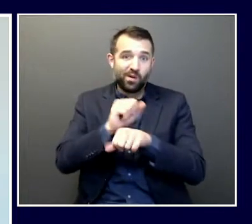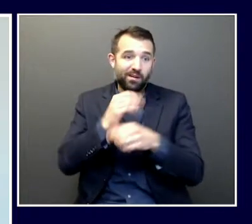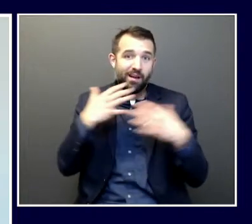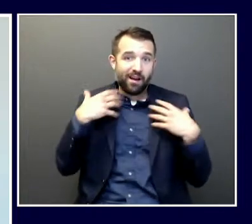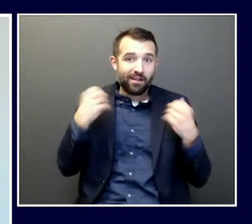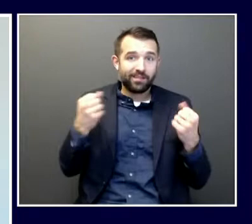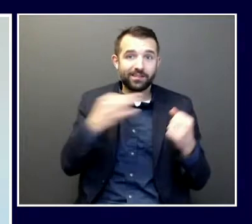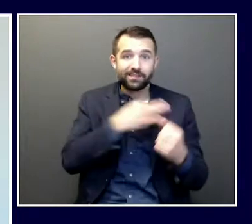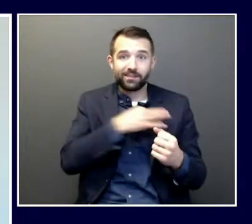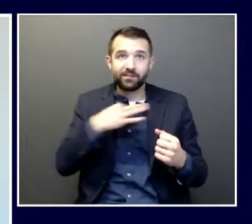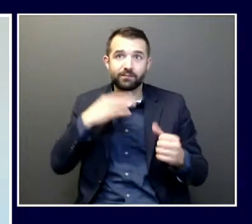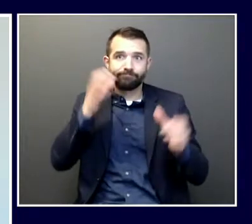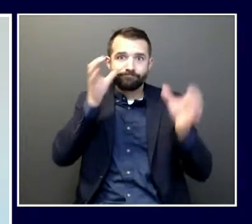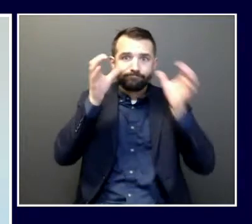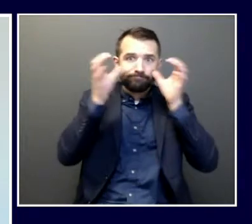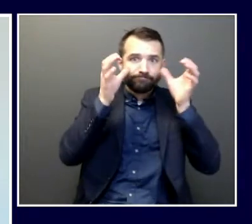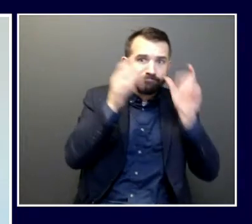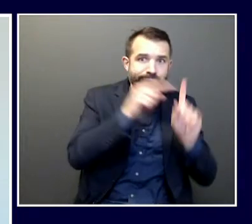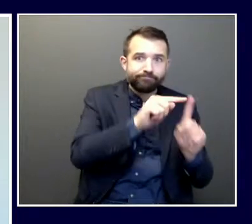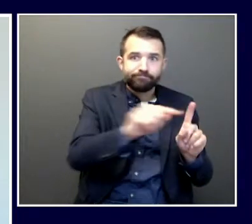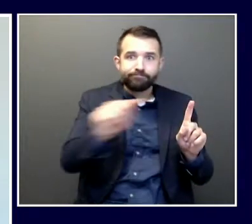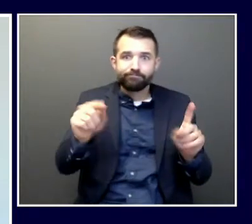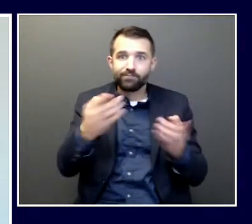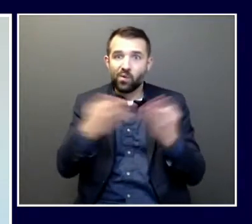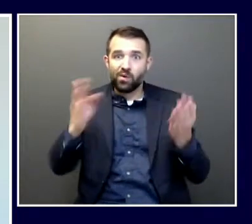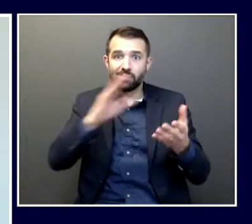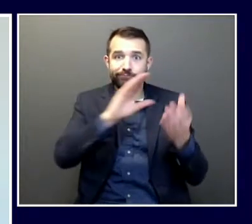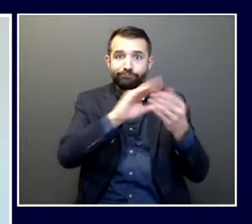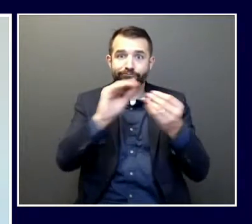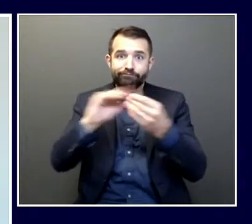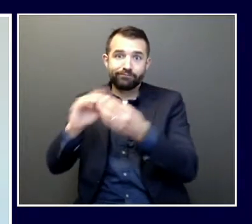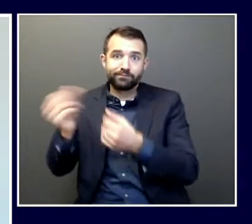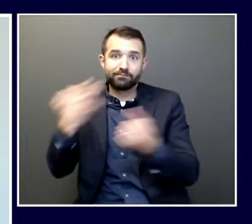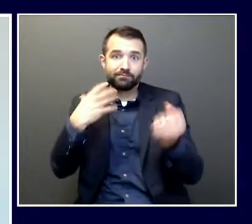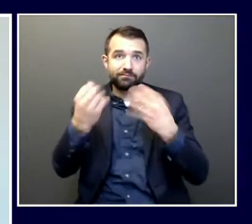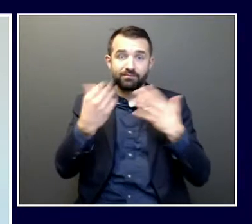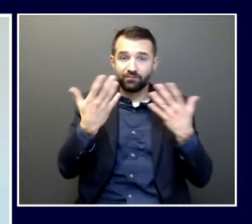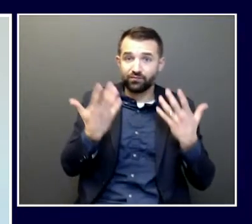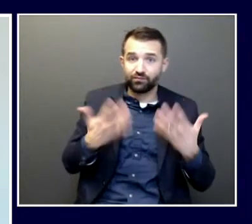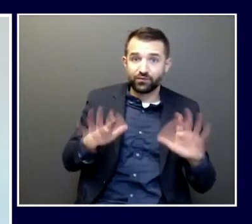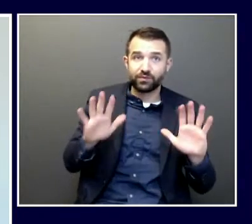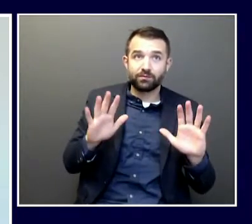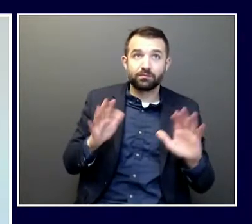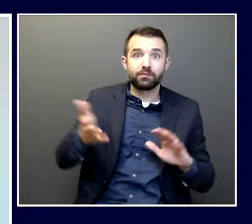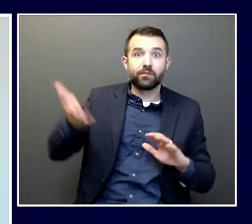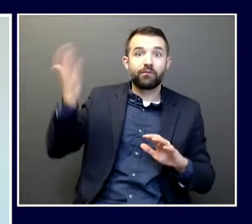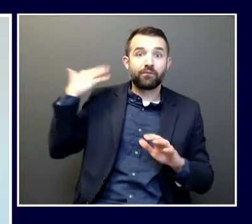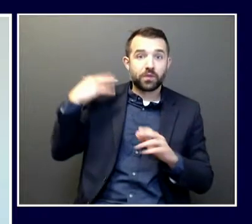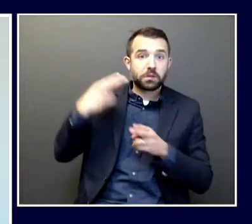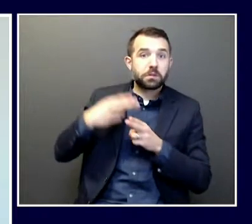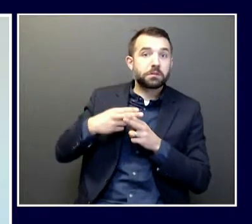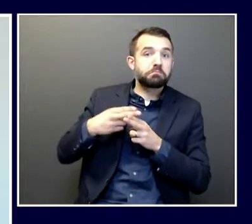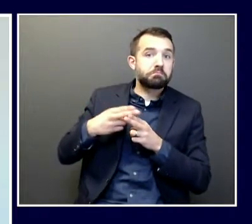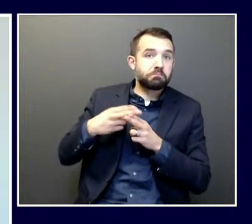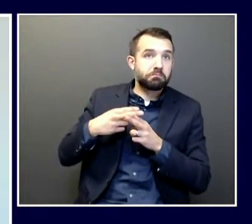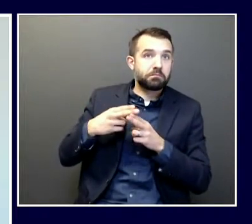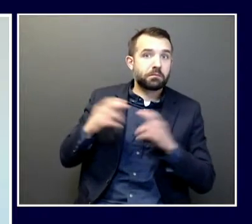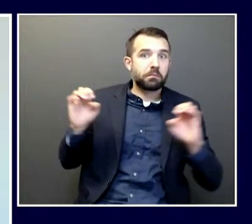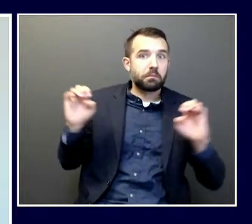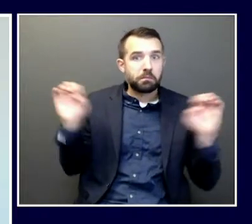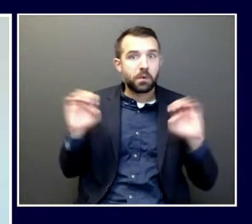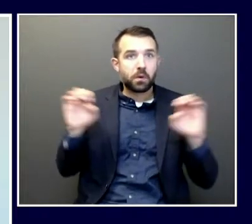adopts some clarifying guidance, and replaces the emergency rule, which has expired. The fact